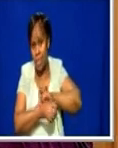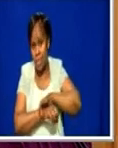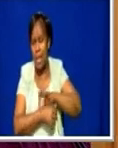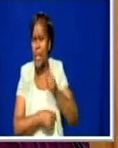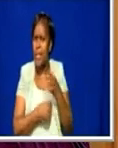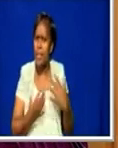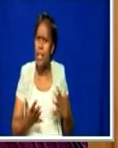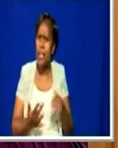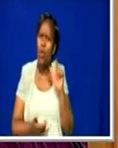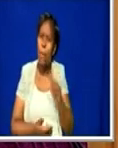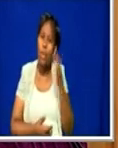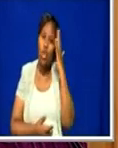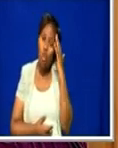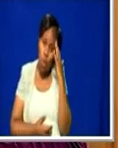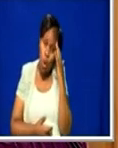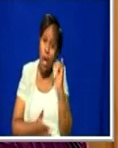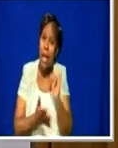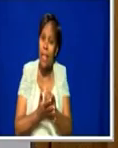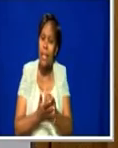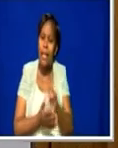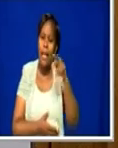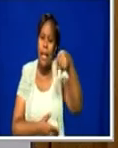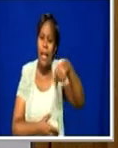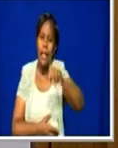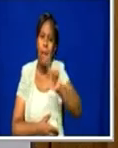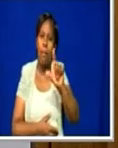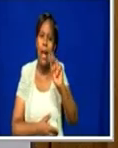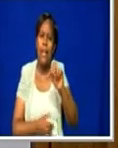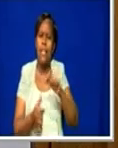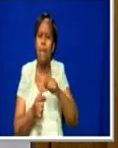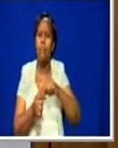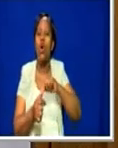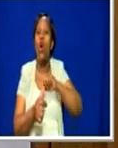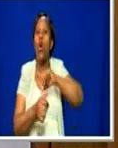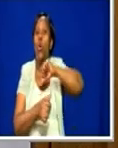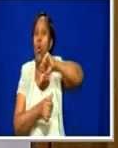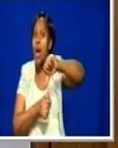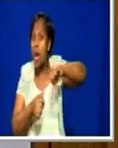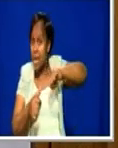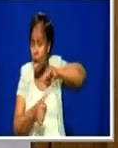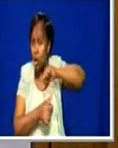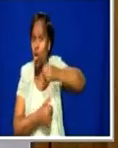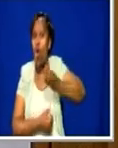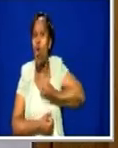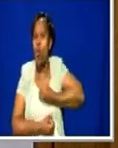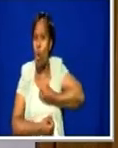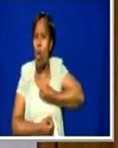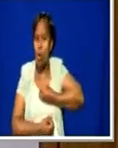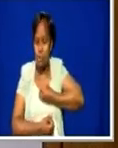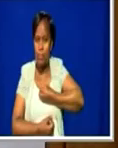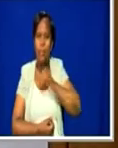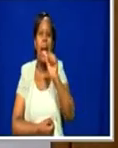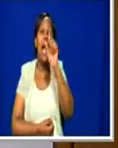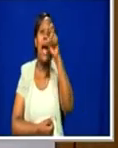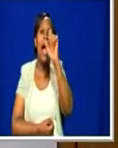other thing that you have to know is that the planets themselves also rotate on their own,